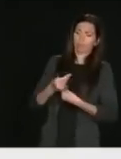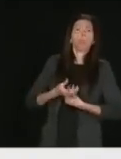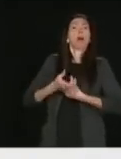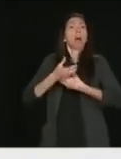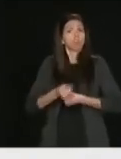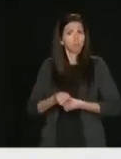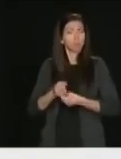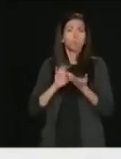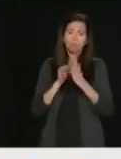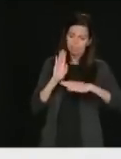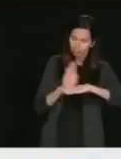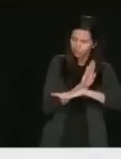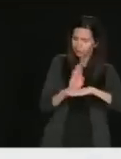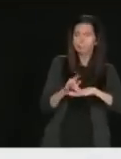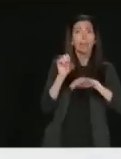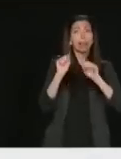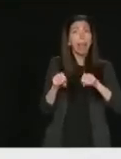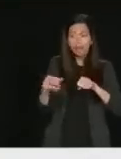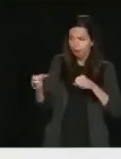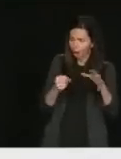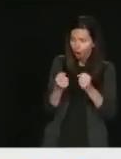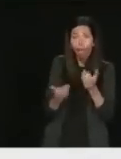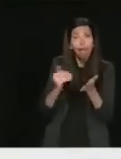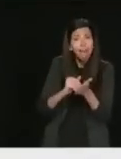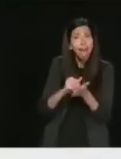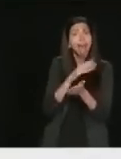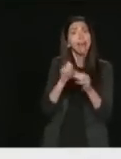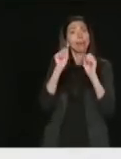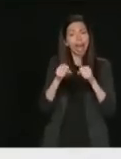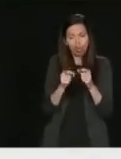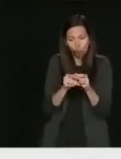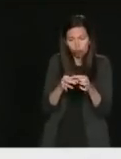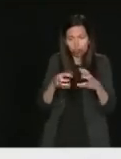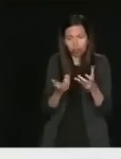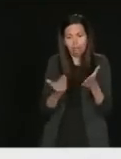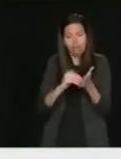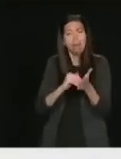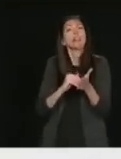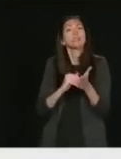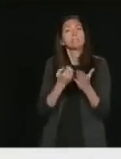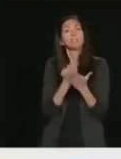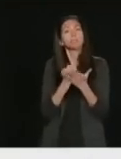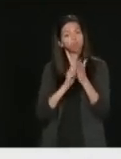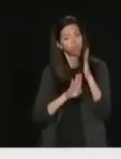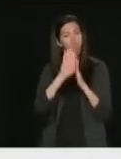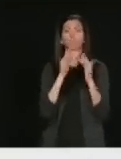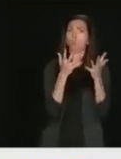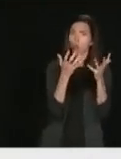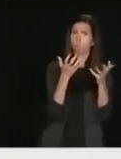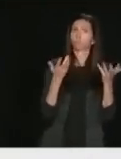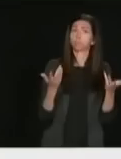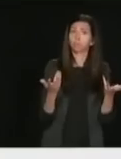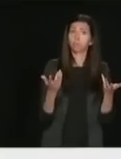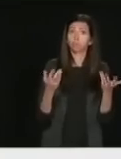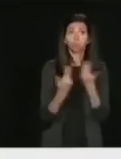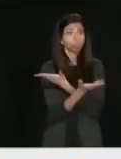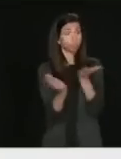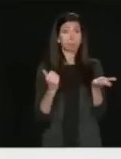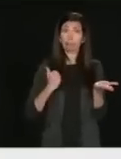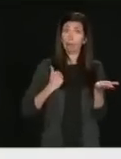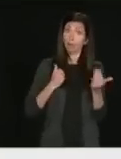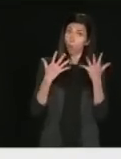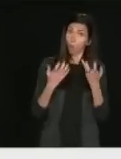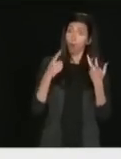even grow. Because the way our economy will recover and the way our country will remain resilient and